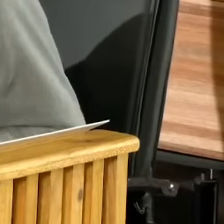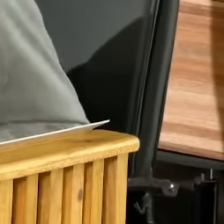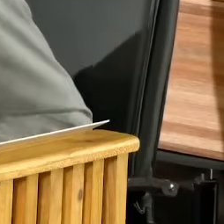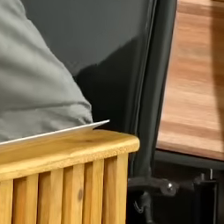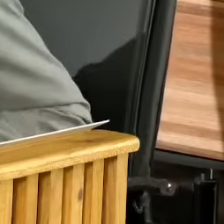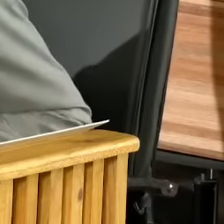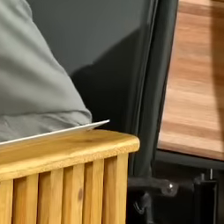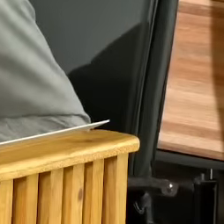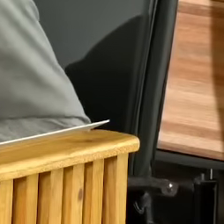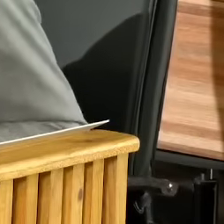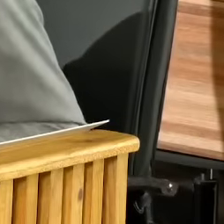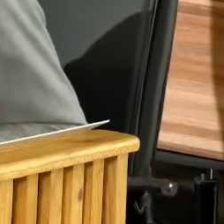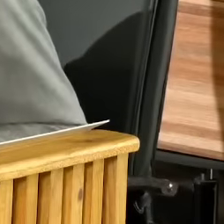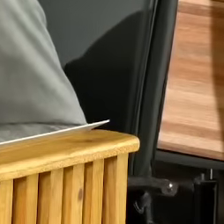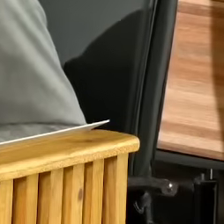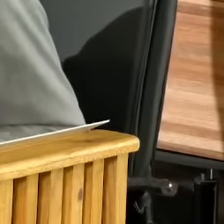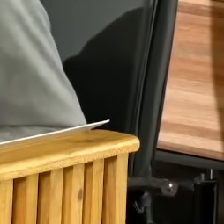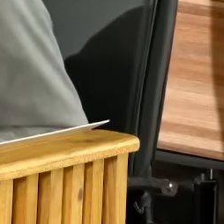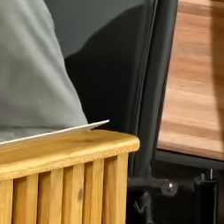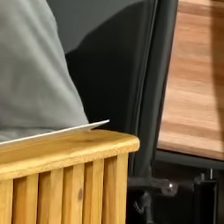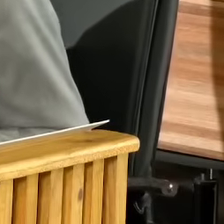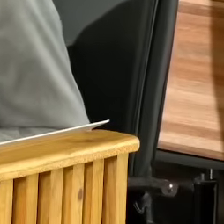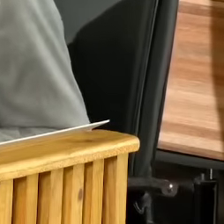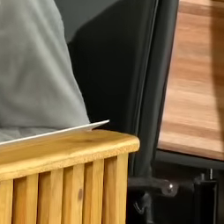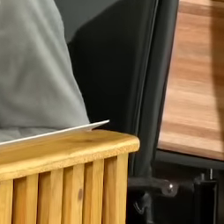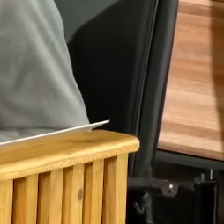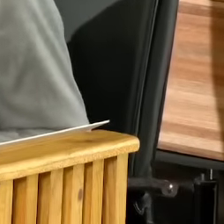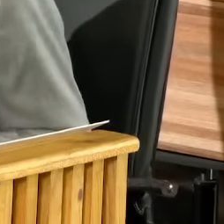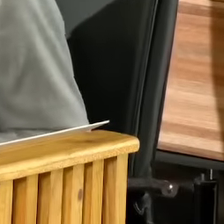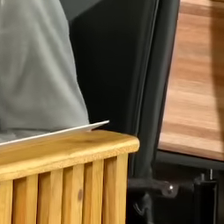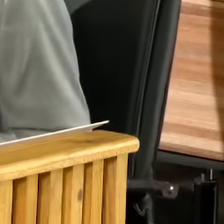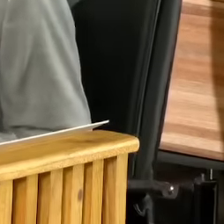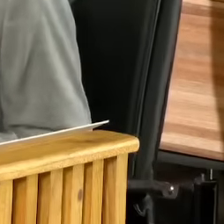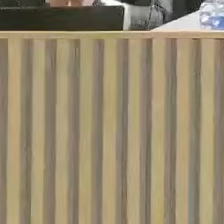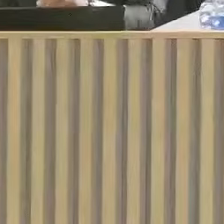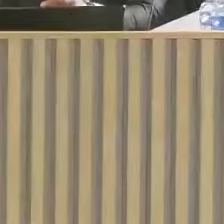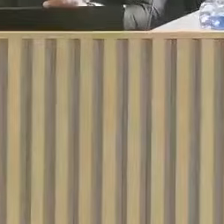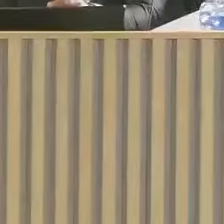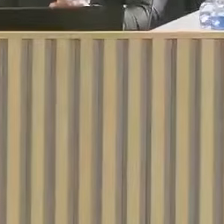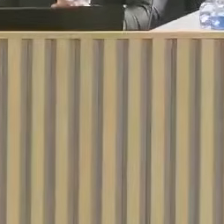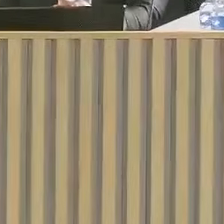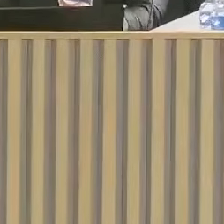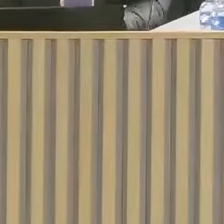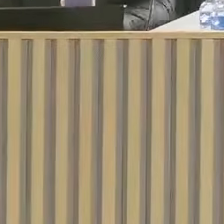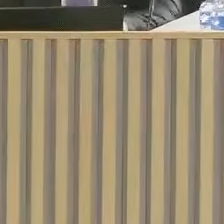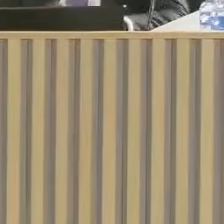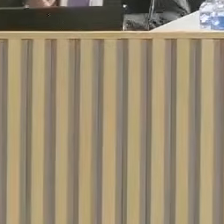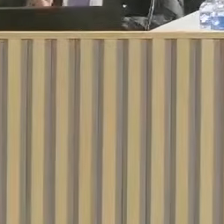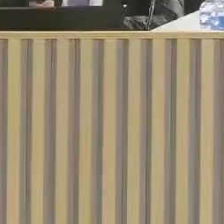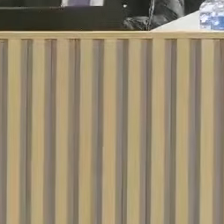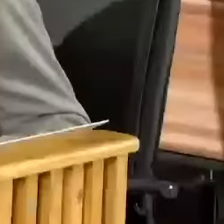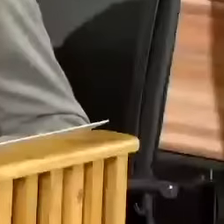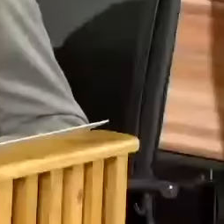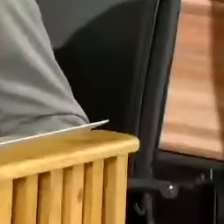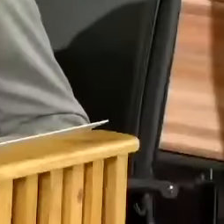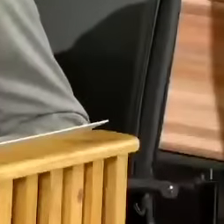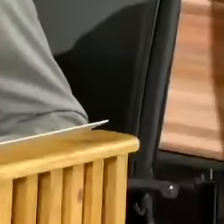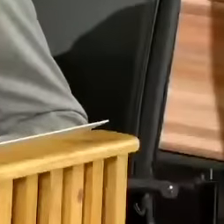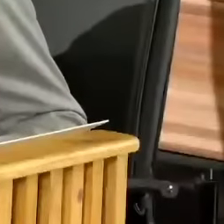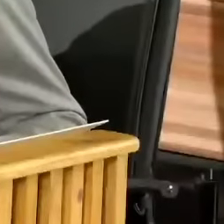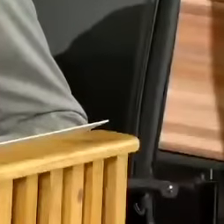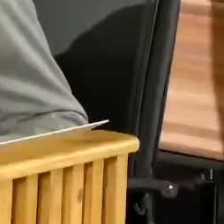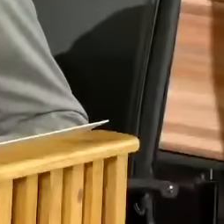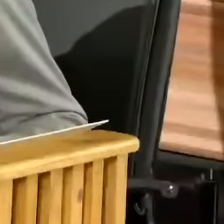Do you follow? I do follow, Commissioner. Thank you. And if I can just ask you to please go